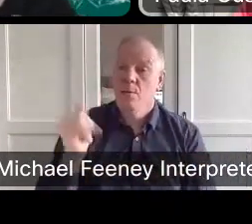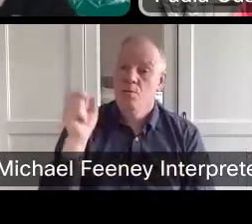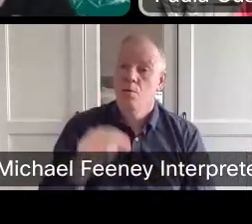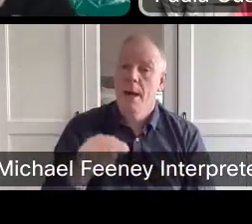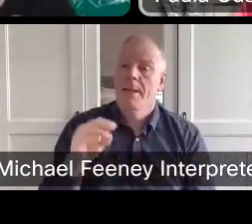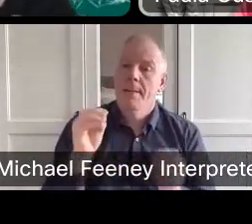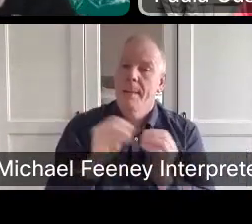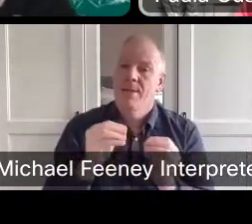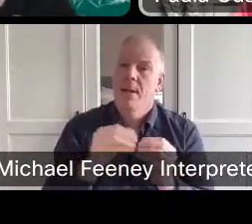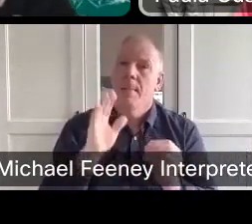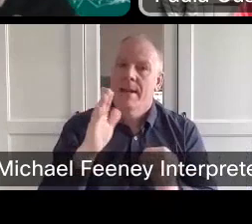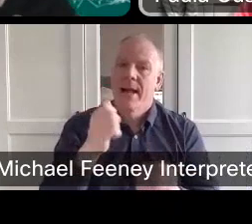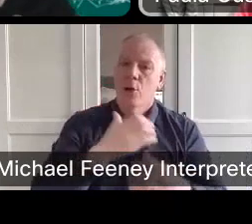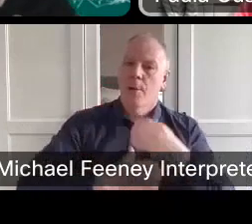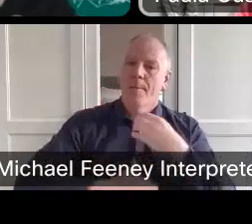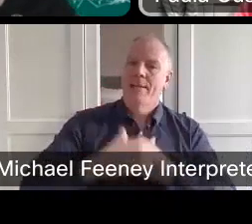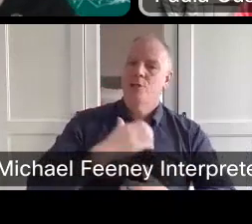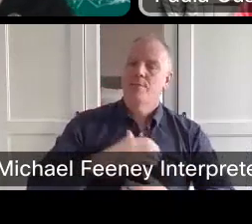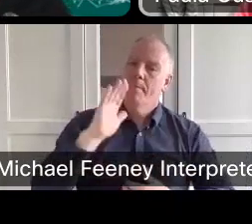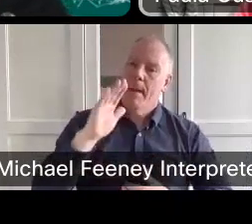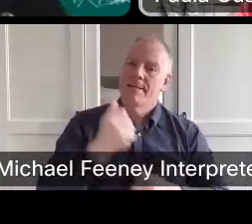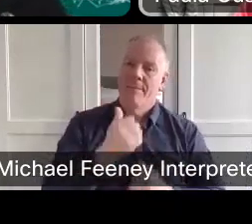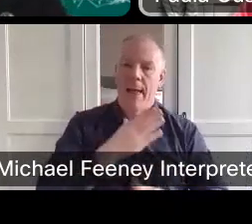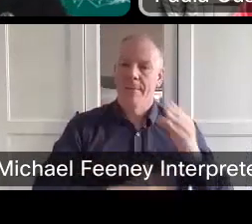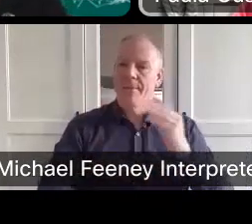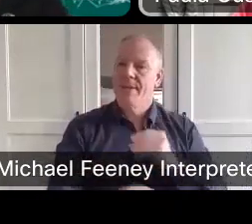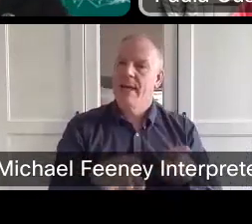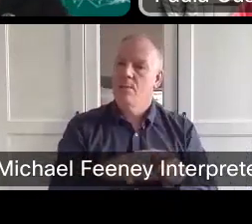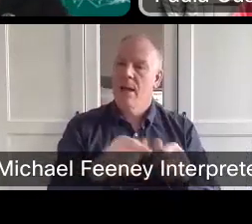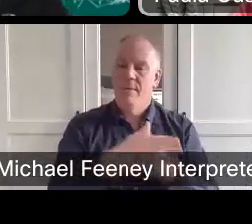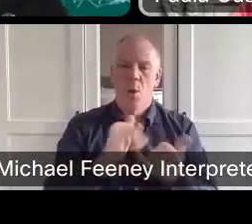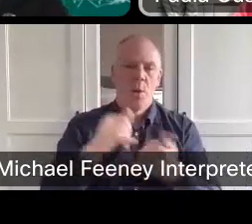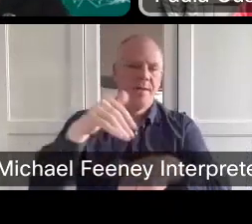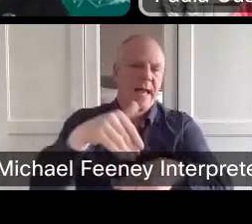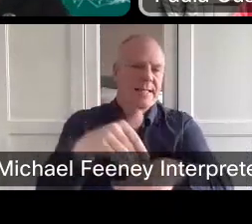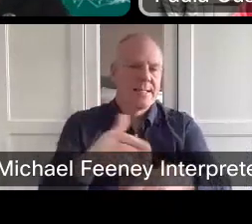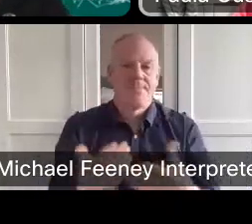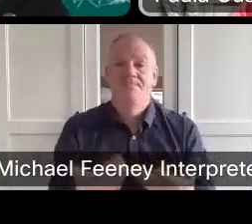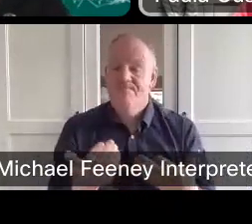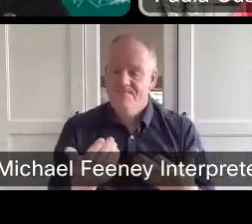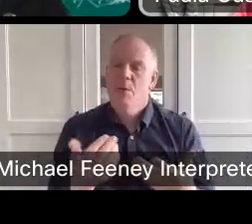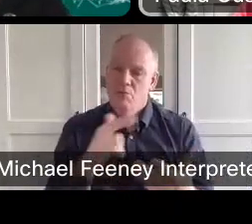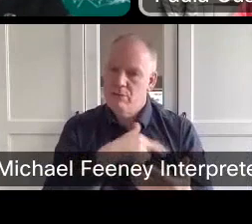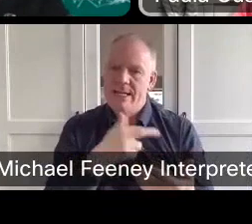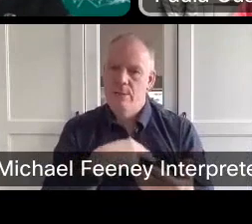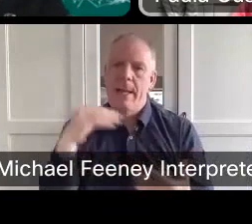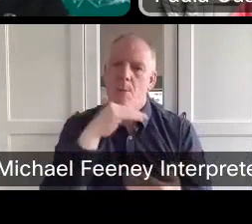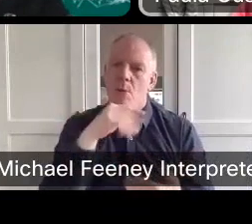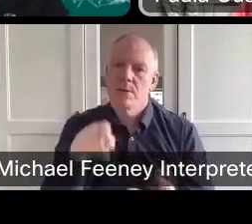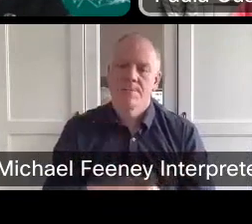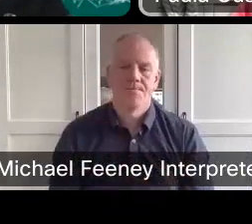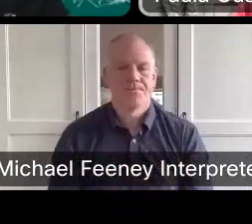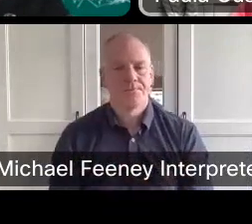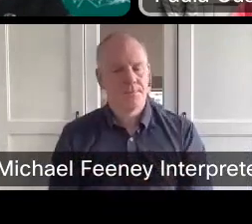that empathy, and to be able to be that supportive person for the people who are affected is really, really critical.